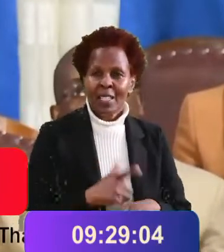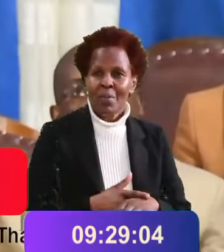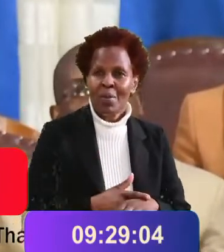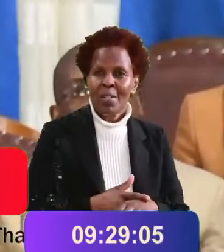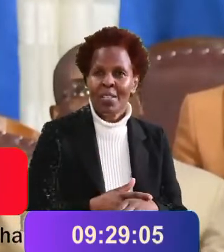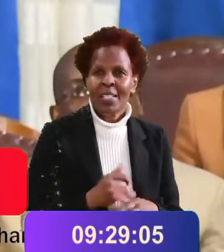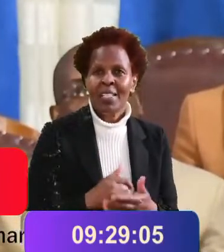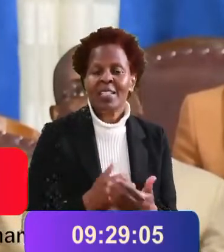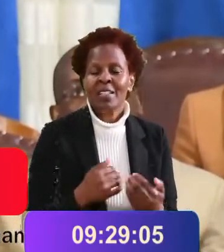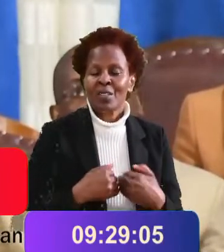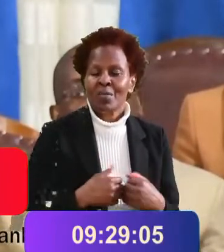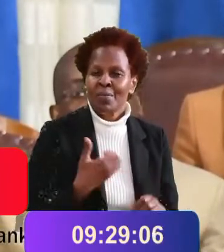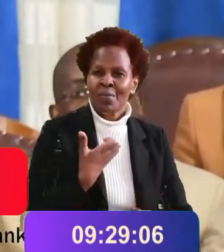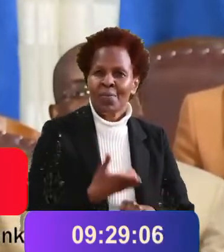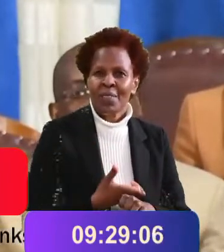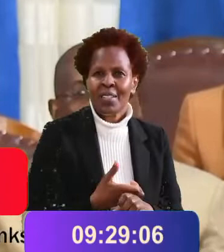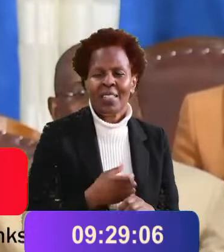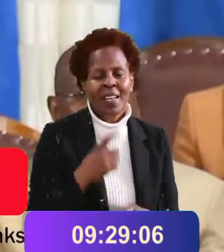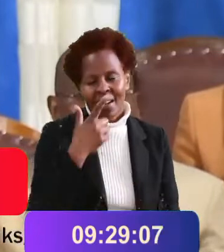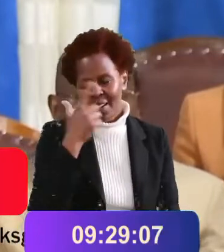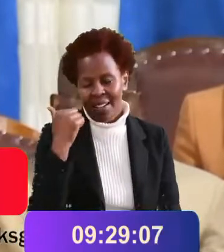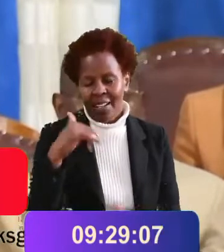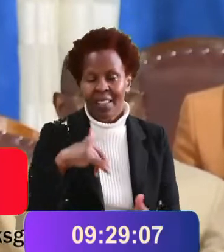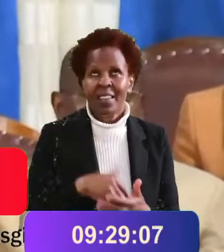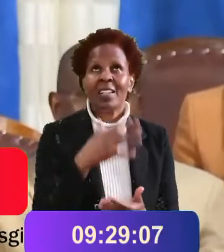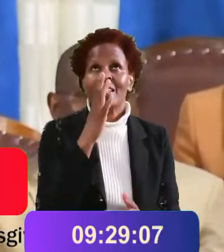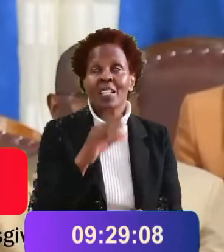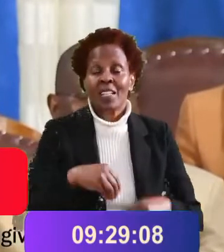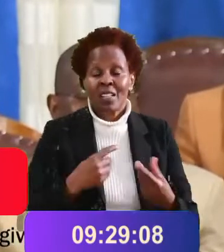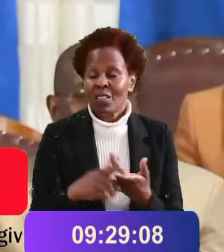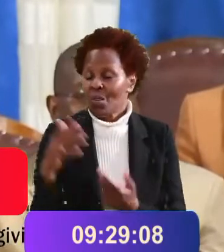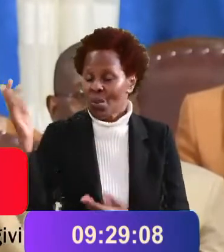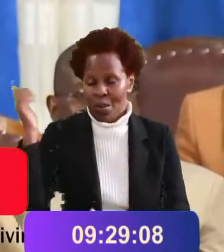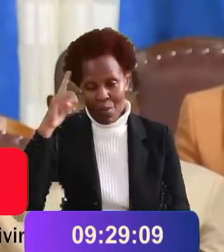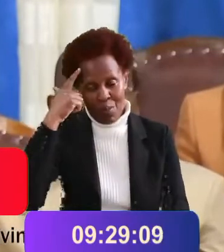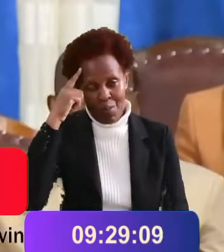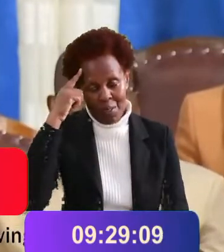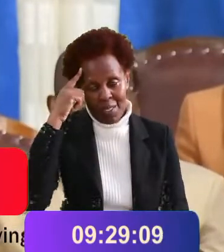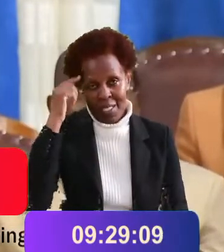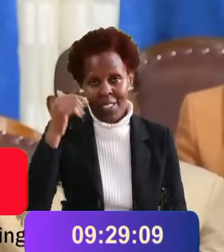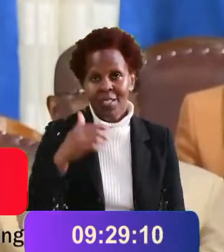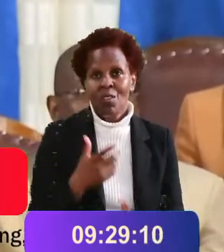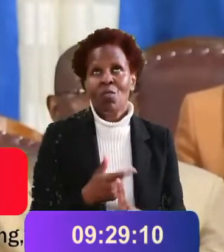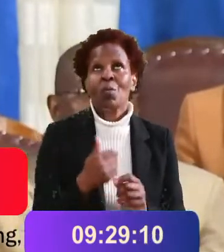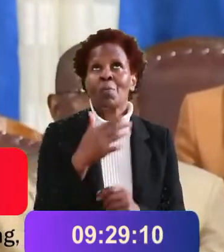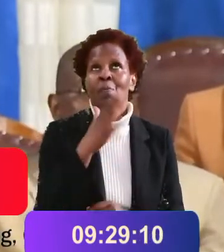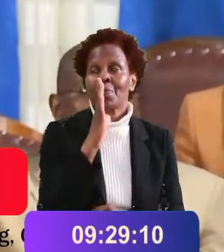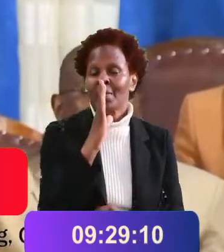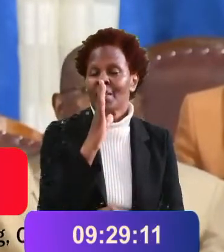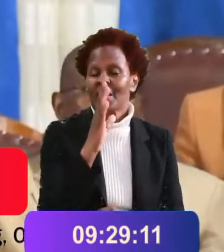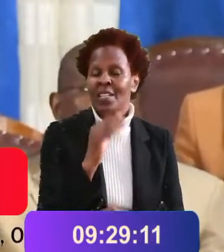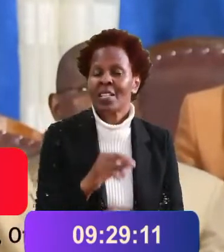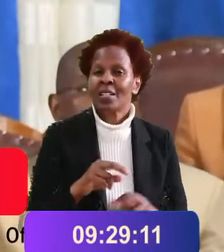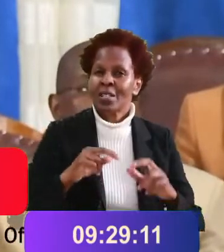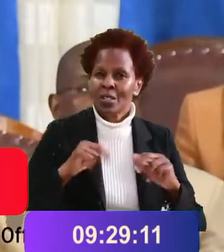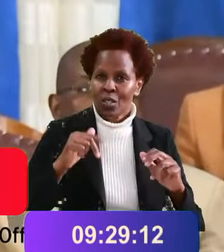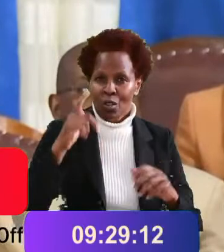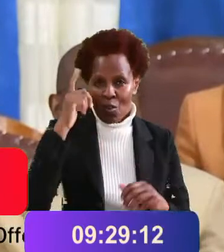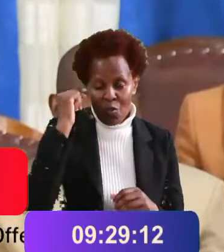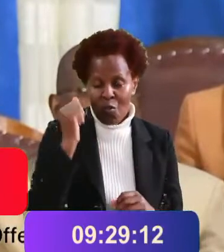circumstance, the eyes that God has given me, the mind that God has given me tells me, please look for abundant life